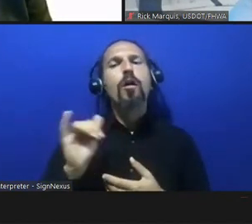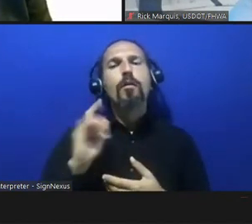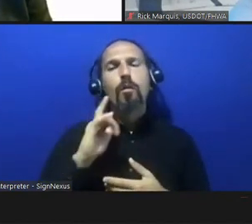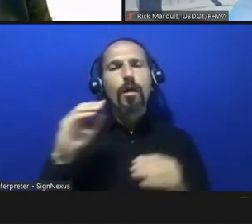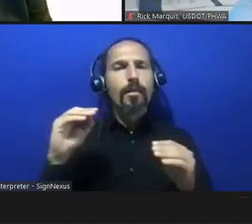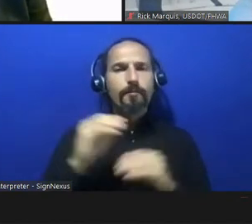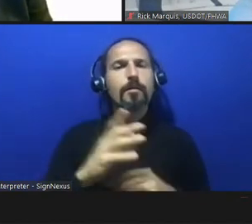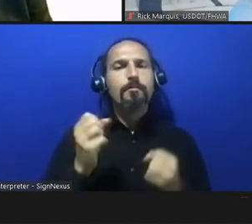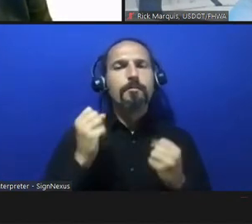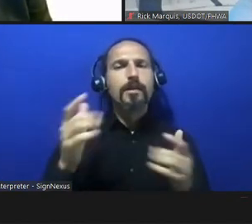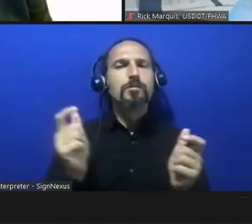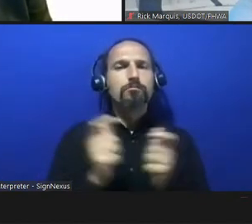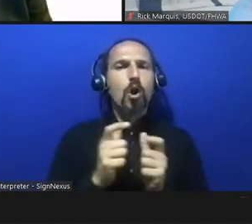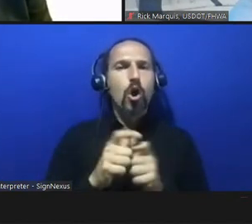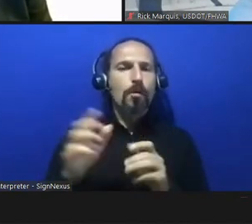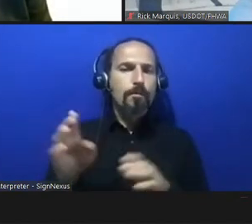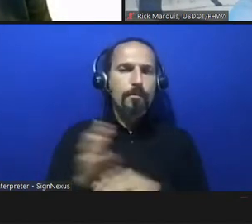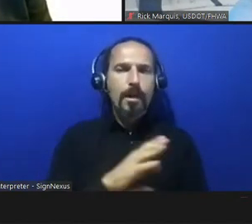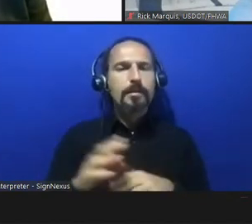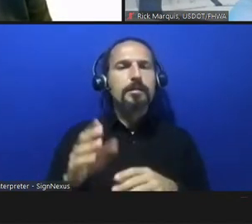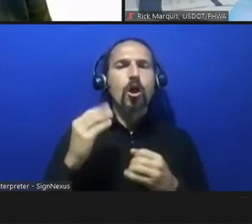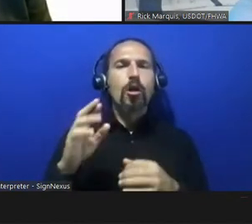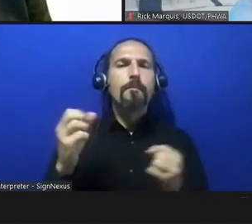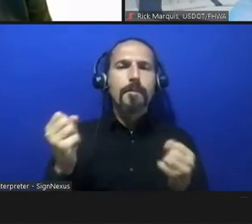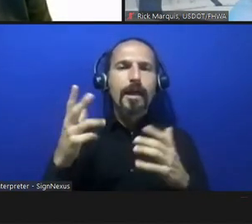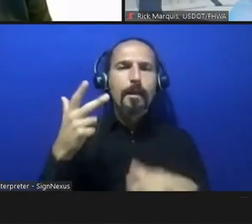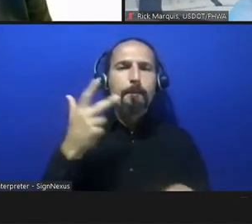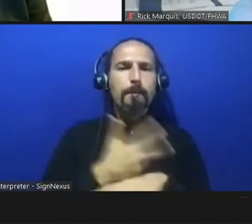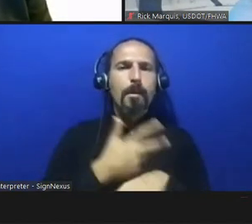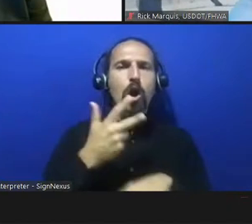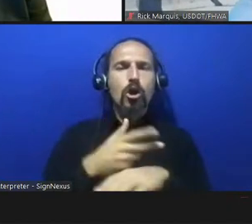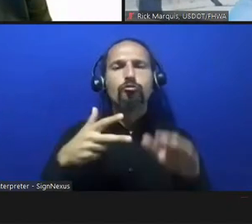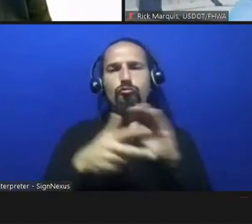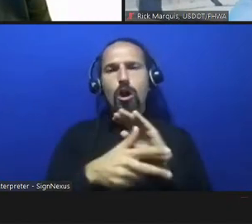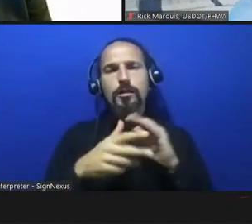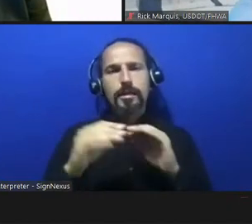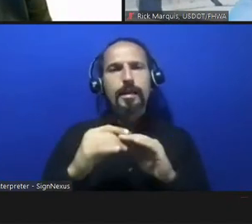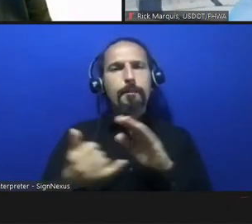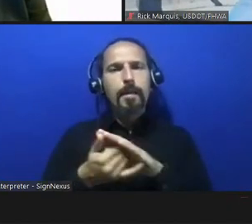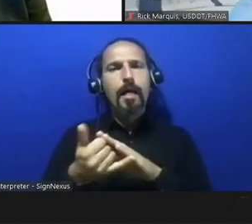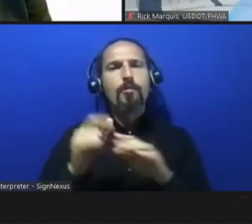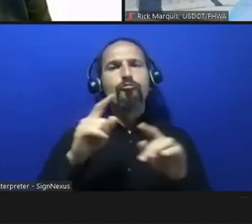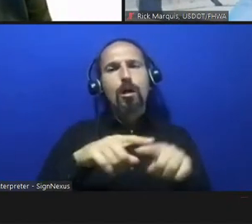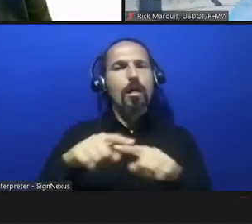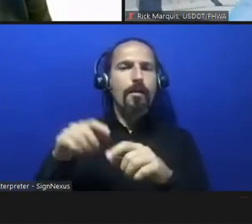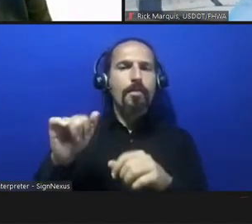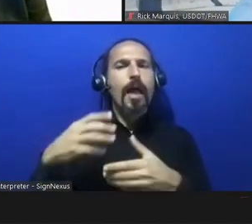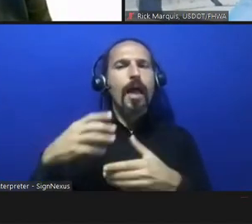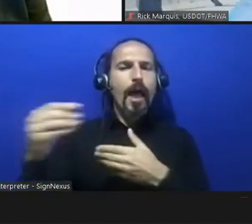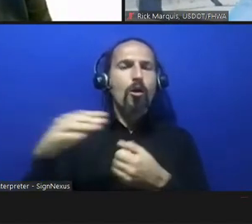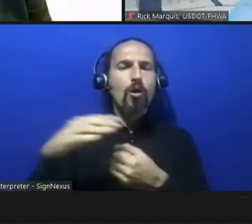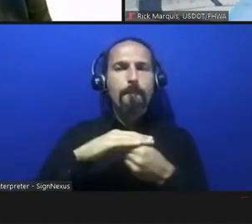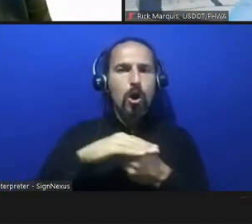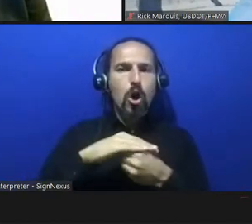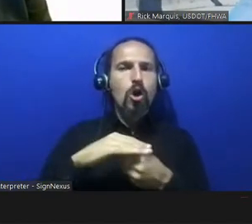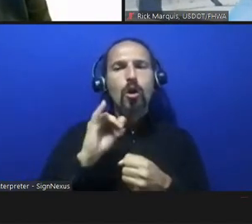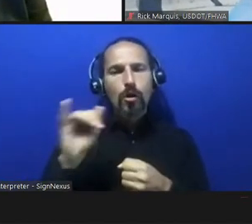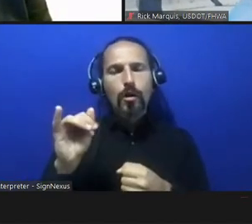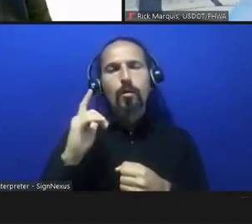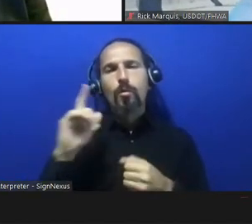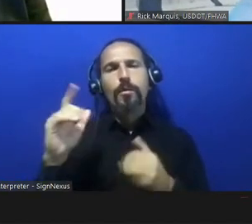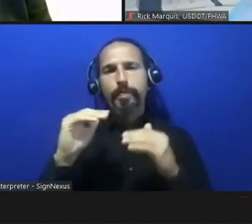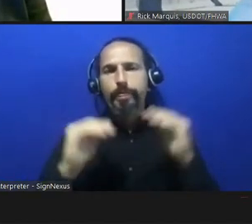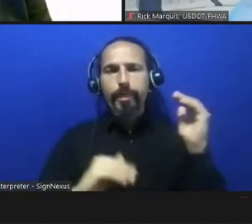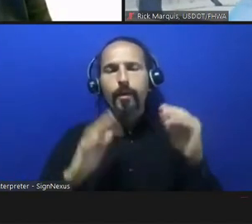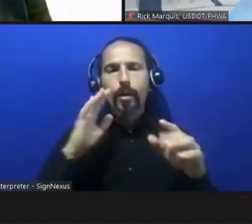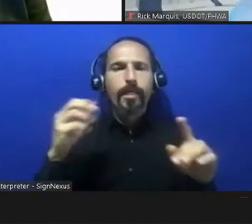impact many small businesses or a number of parking garages throughout manhattan that rely on folks from the outer boroughs to come in and they will also disproportionately be